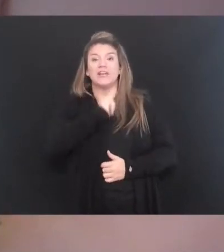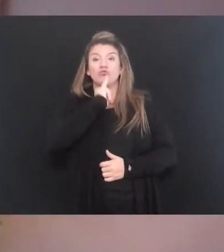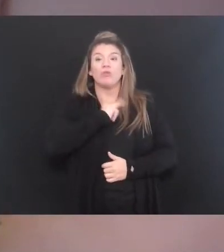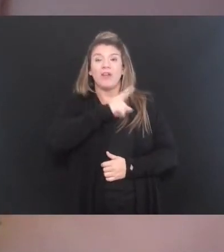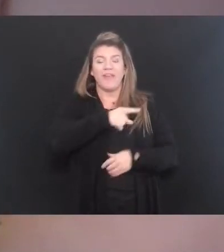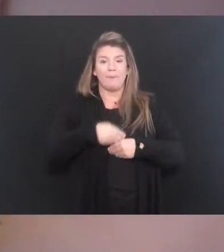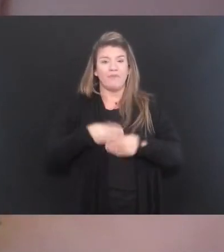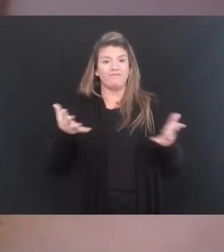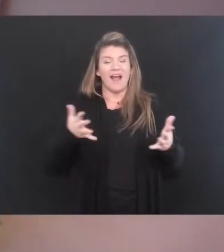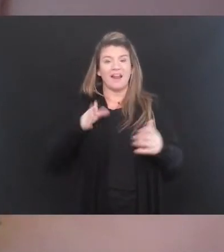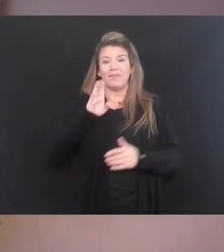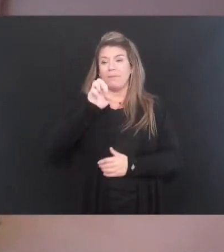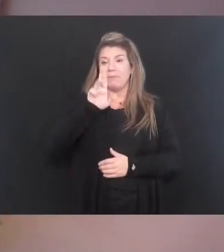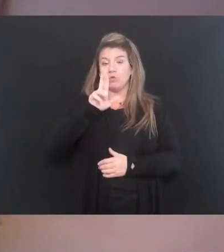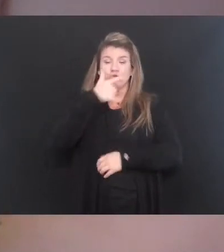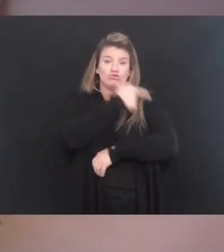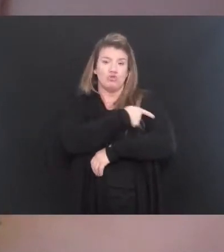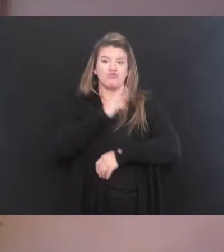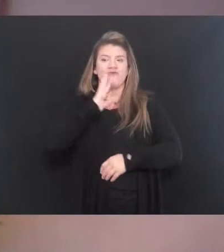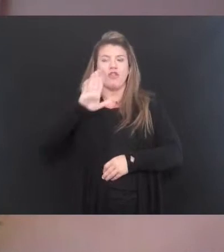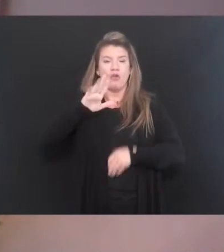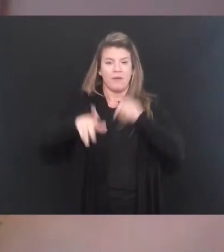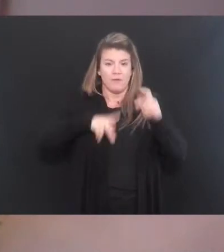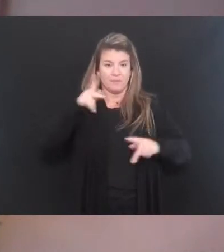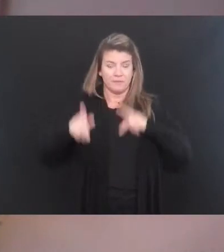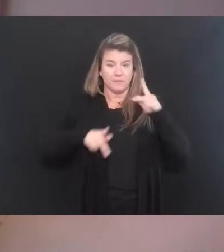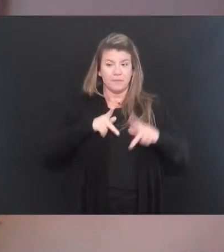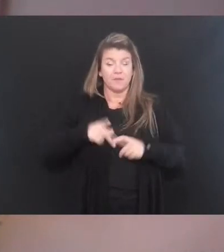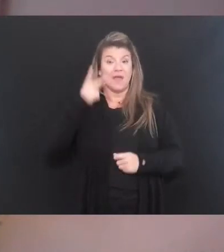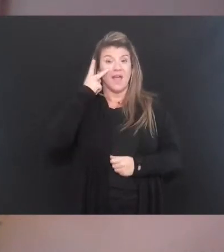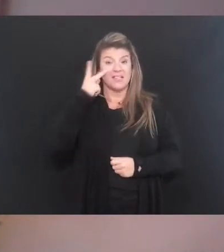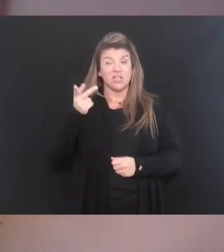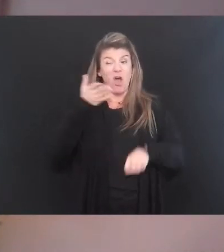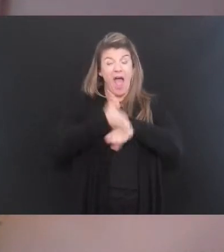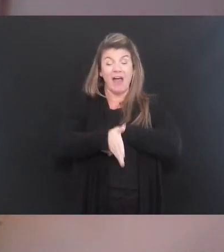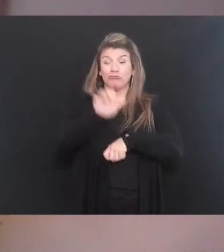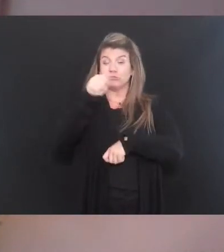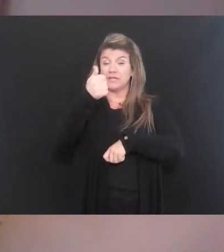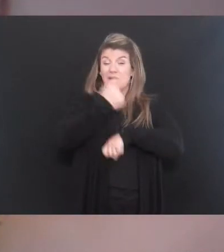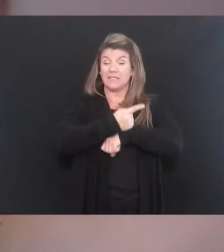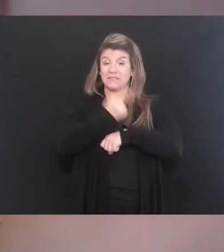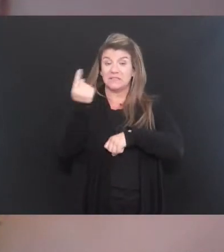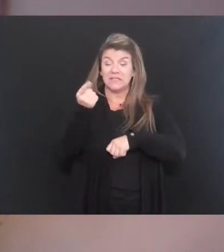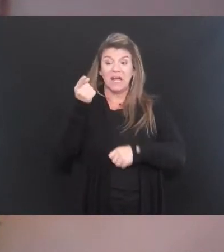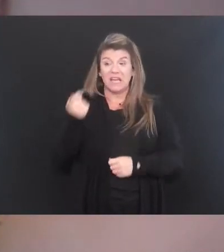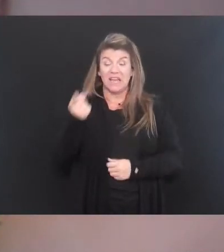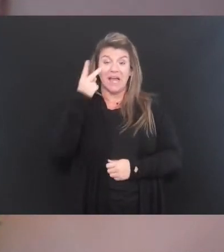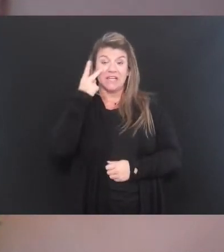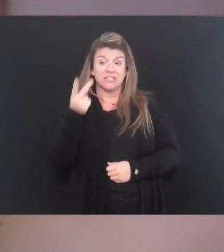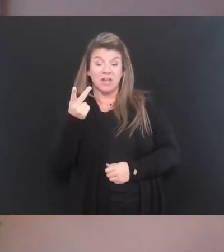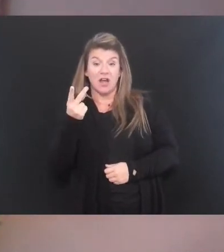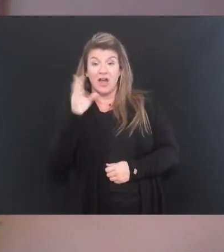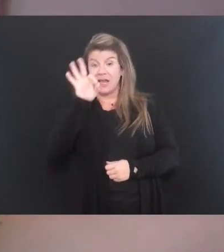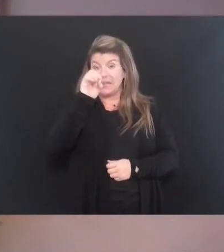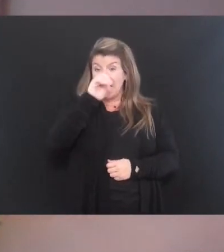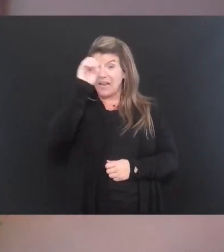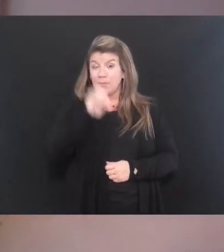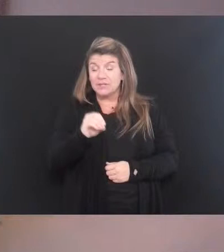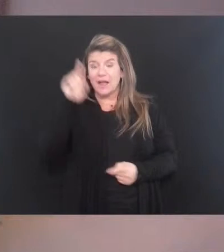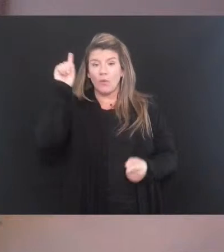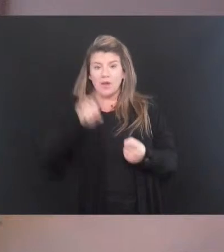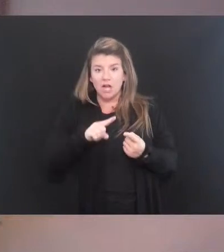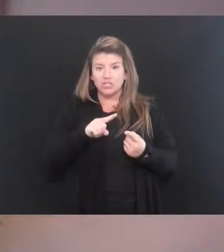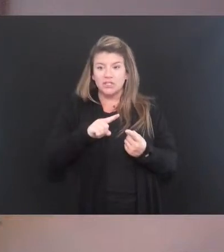these booster doses for their citizens, and saw, after about 10 days, they saw an almost 90%